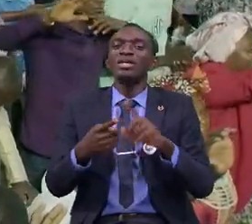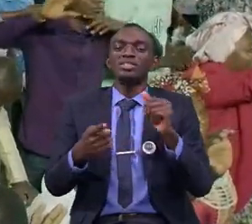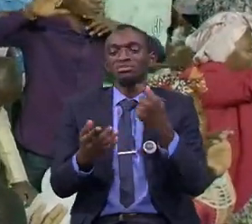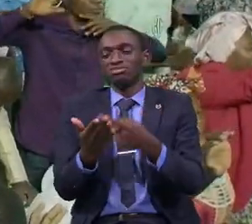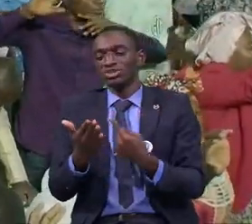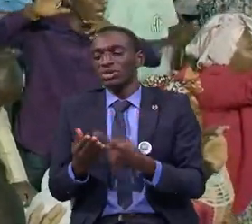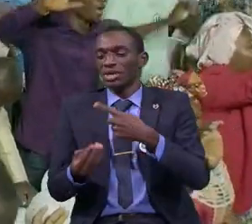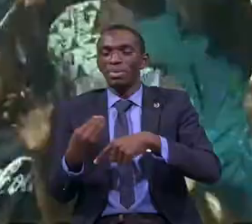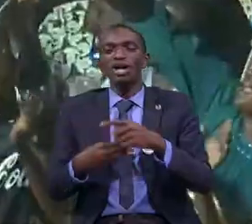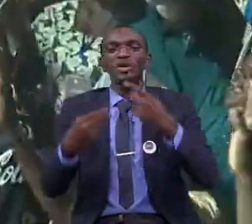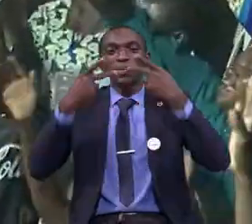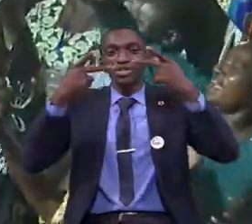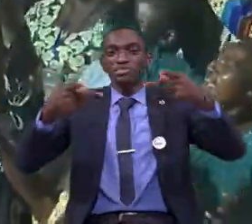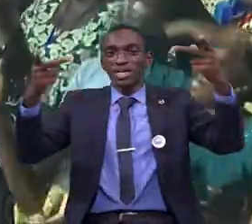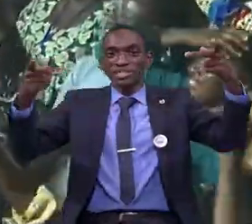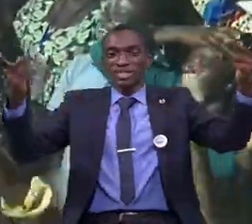will mention your name.